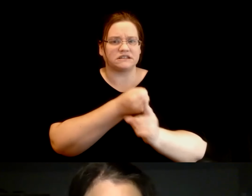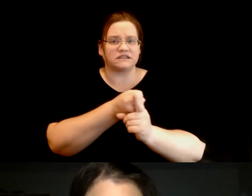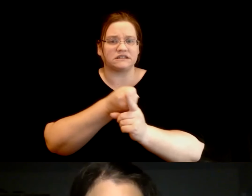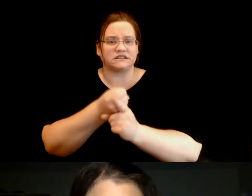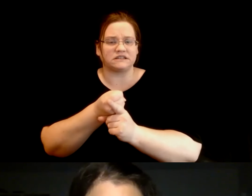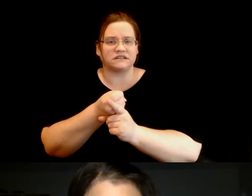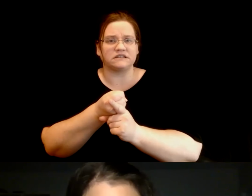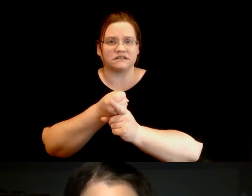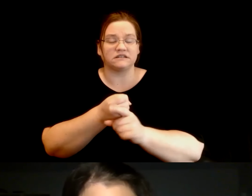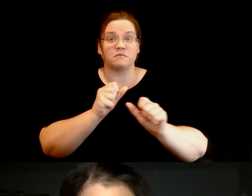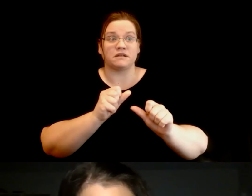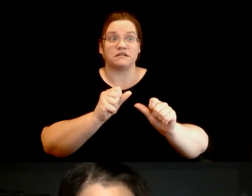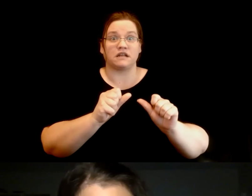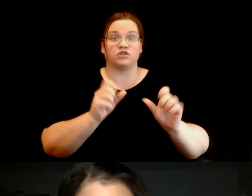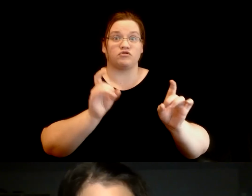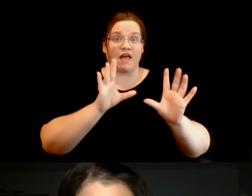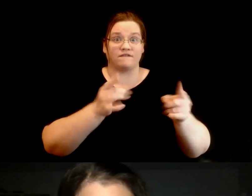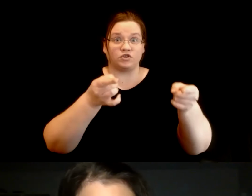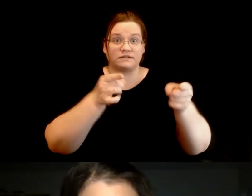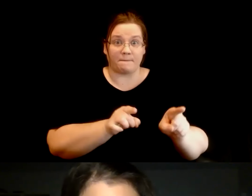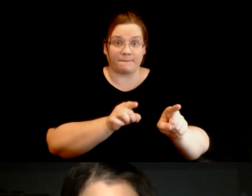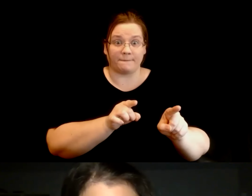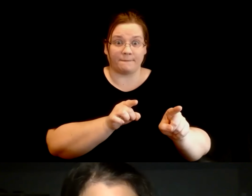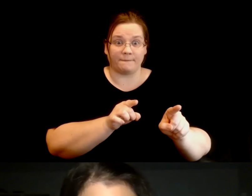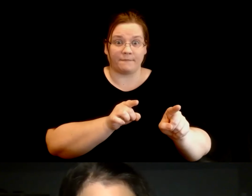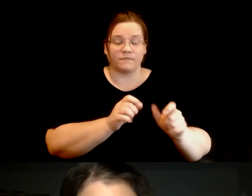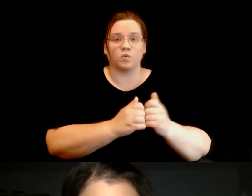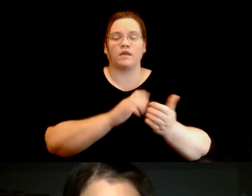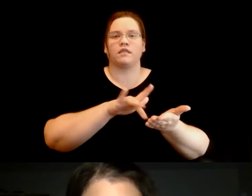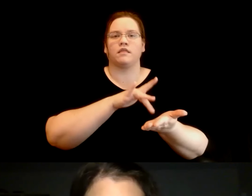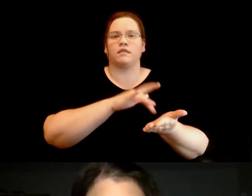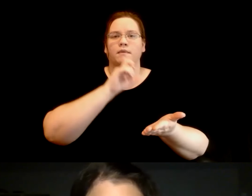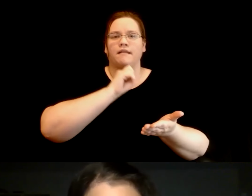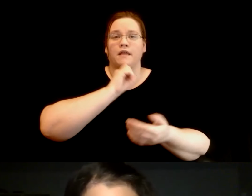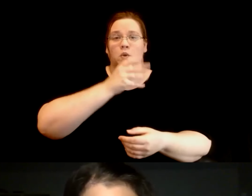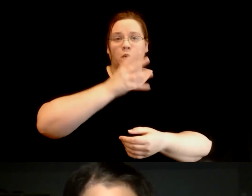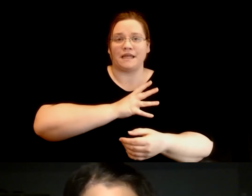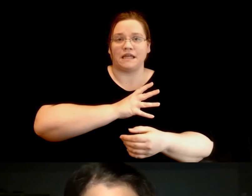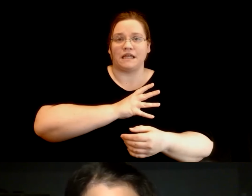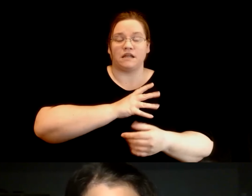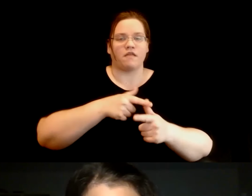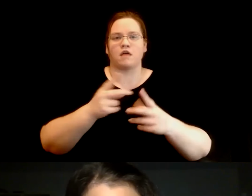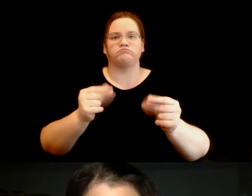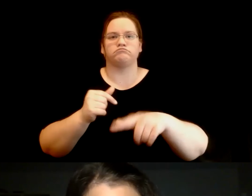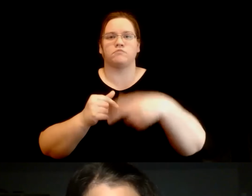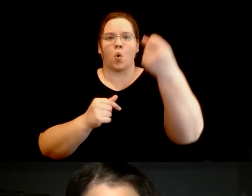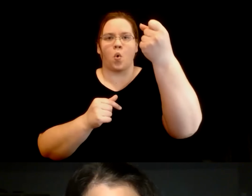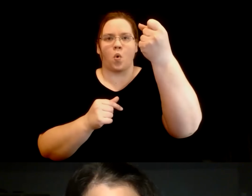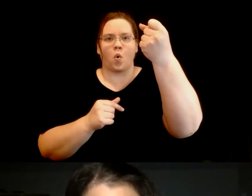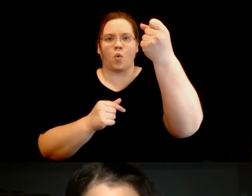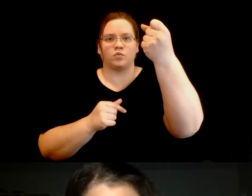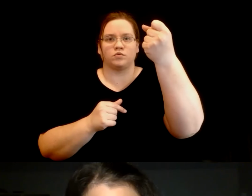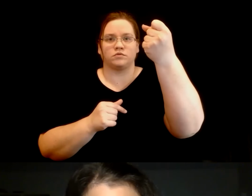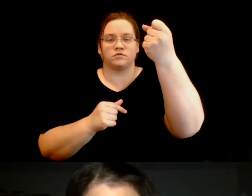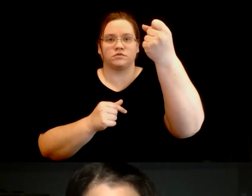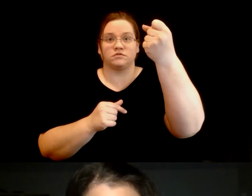a potential adverse event in middle-aged women. That 6 doses